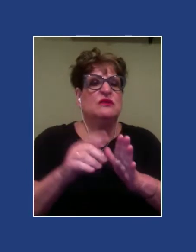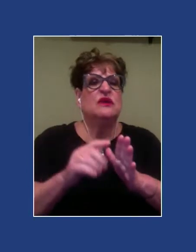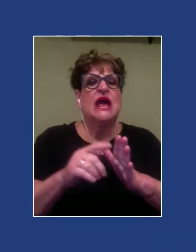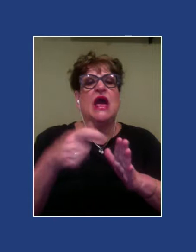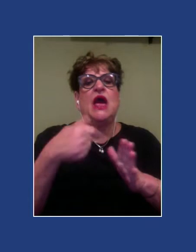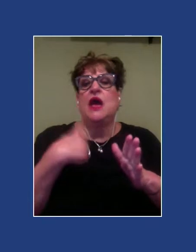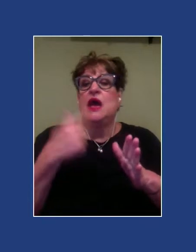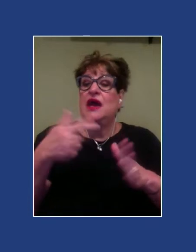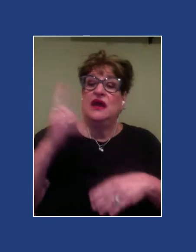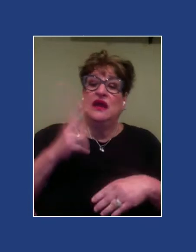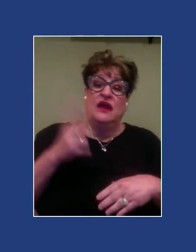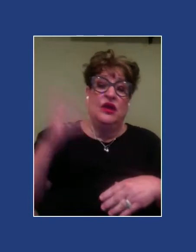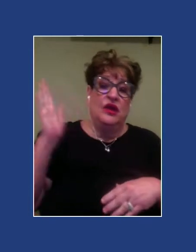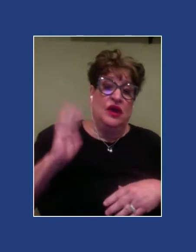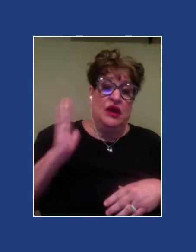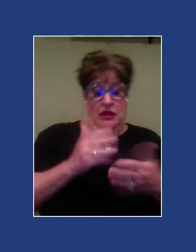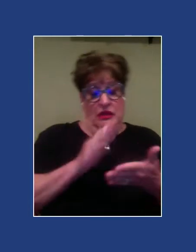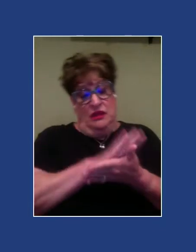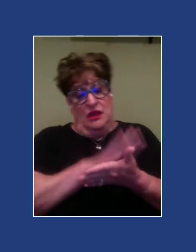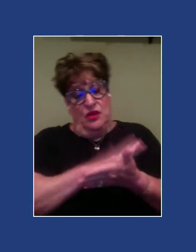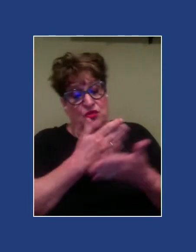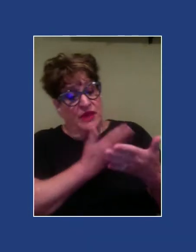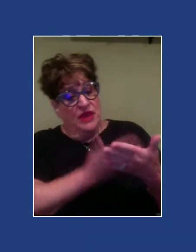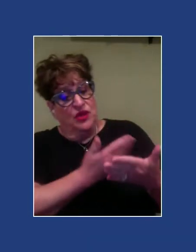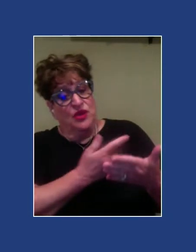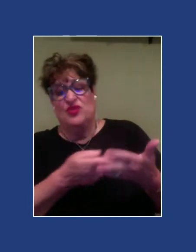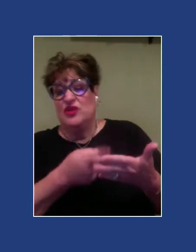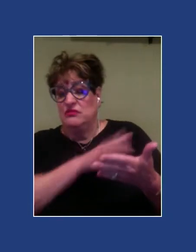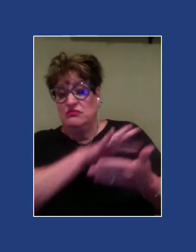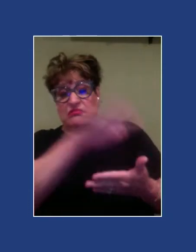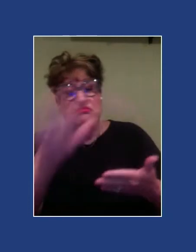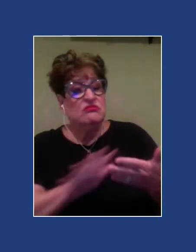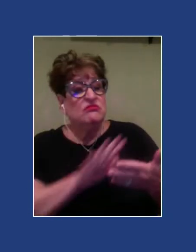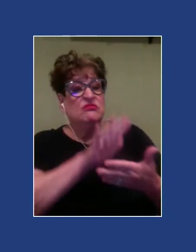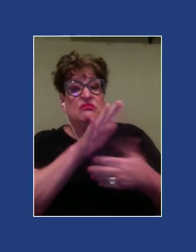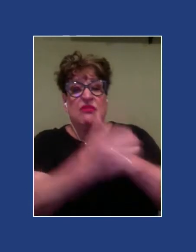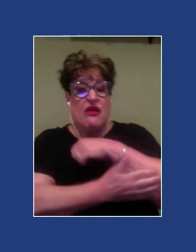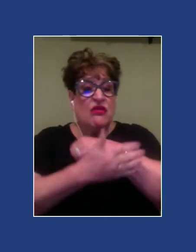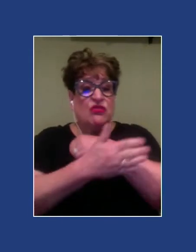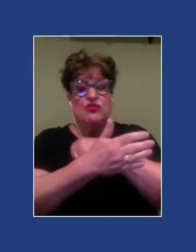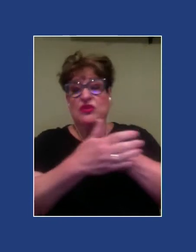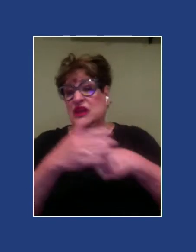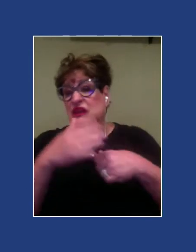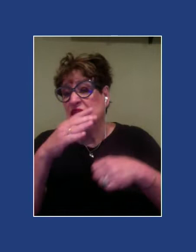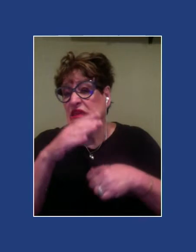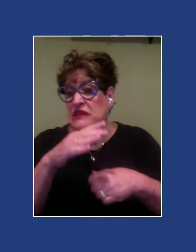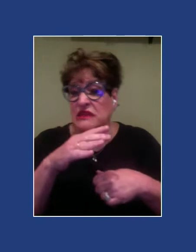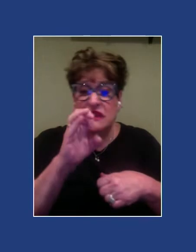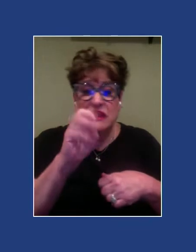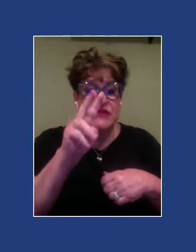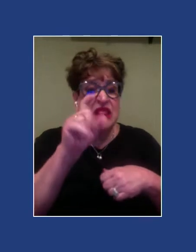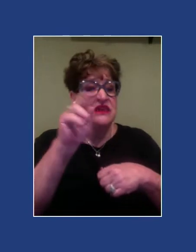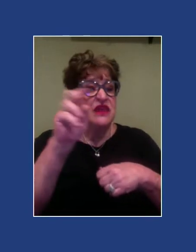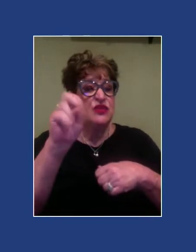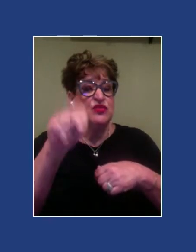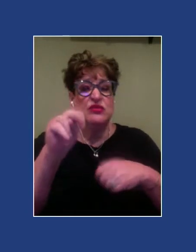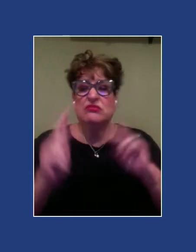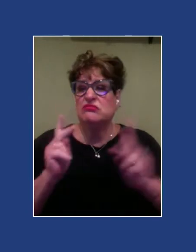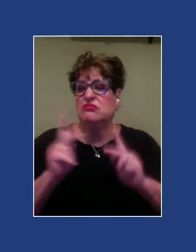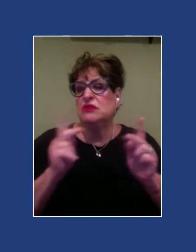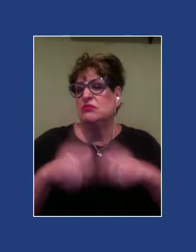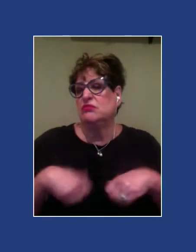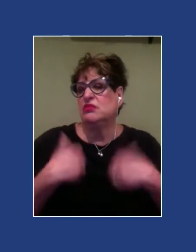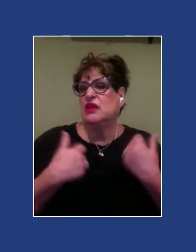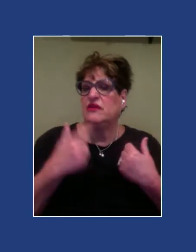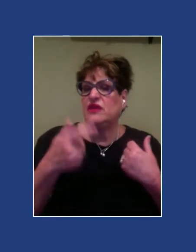Historically, there is documentation throughout countries, civilizations, eras in history of people living as a gender